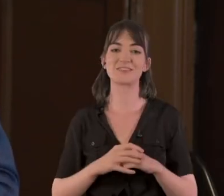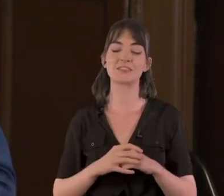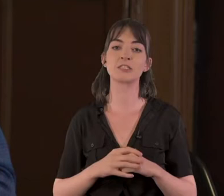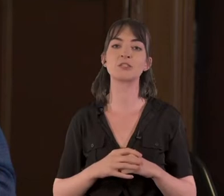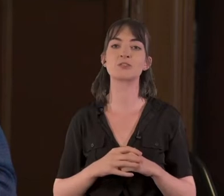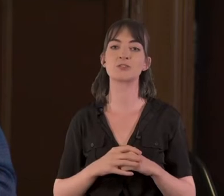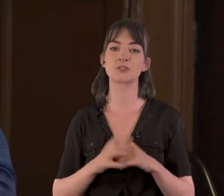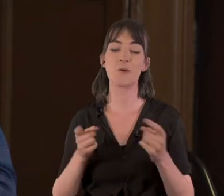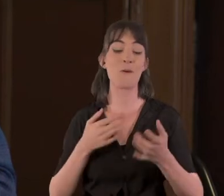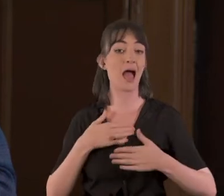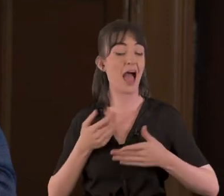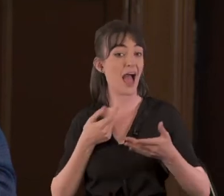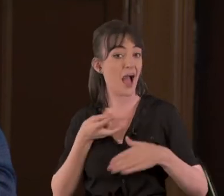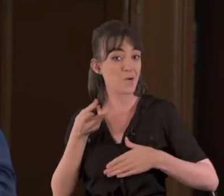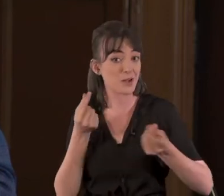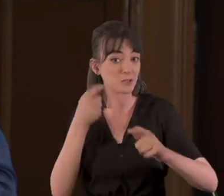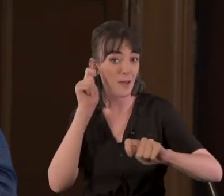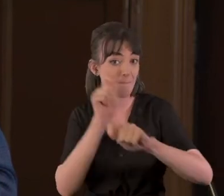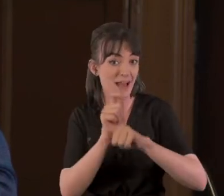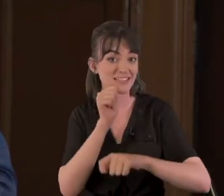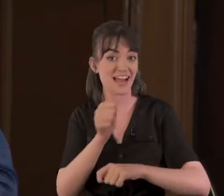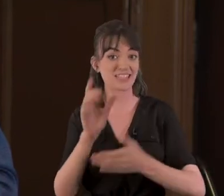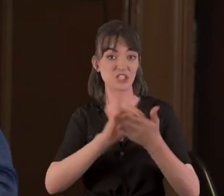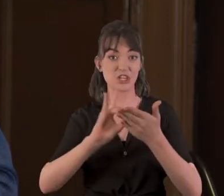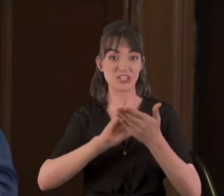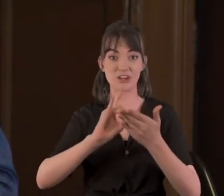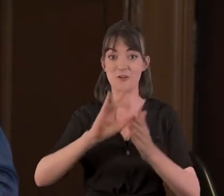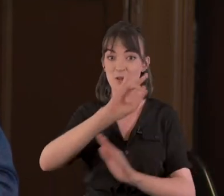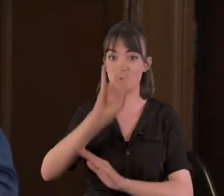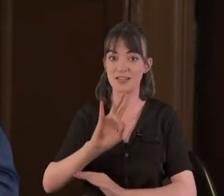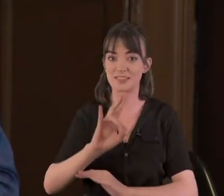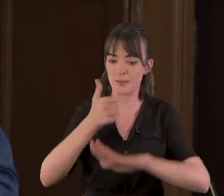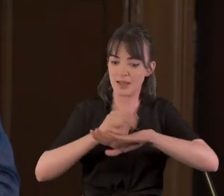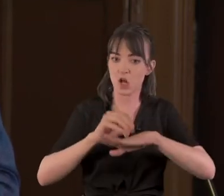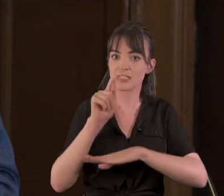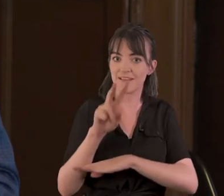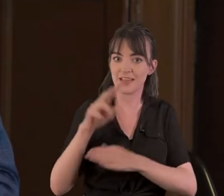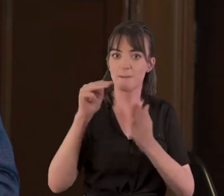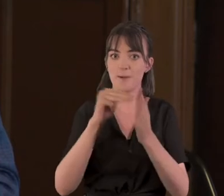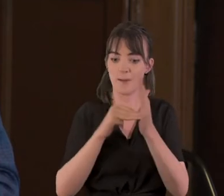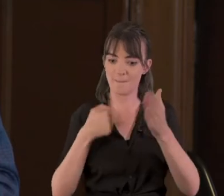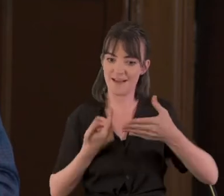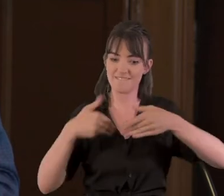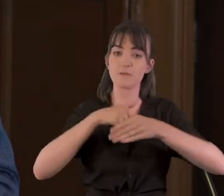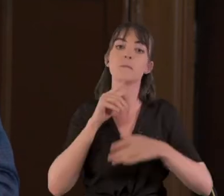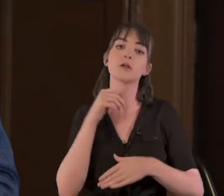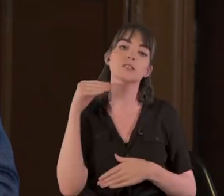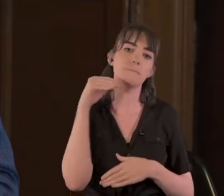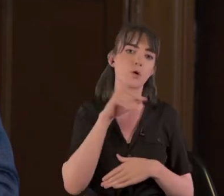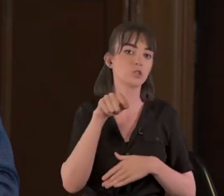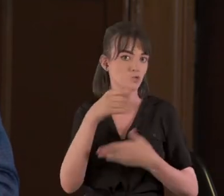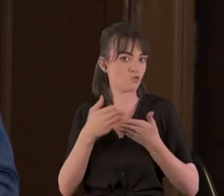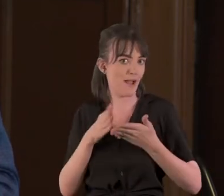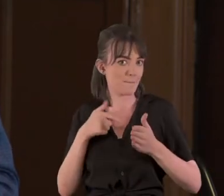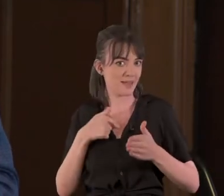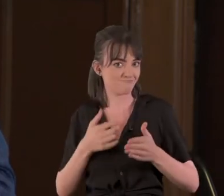I will do my best to answer historical questions from the television programmes that I've made, but it is very important that you put me right and that